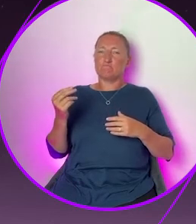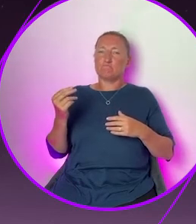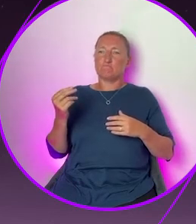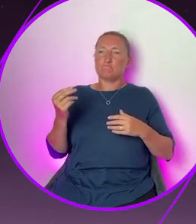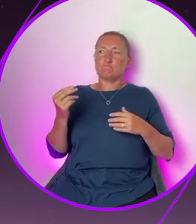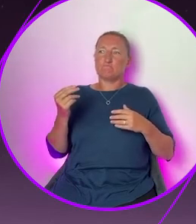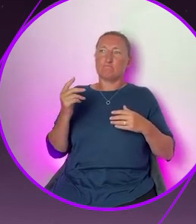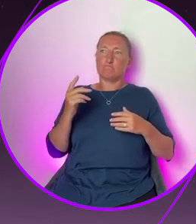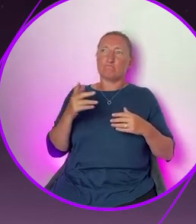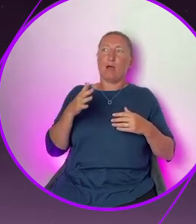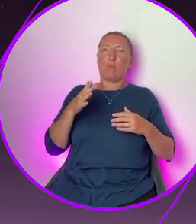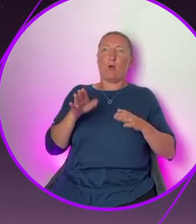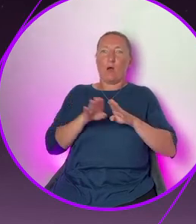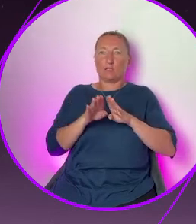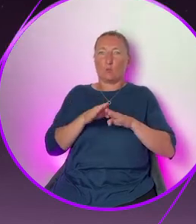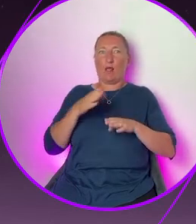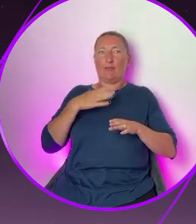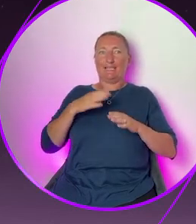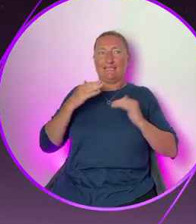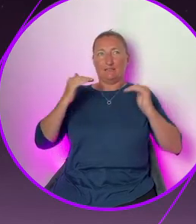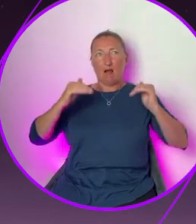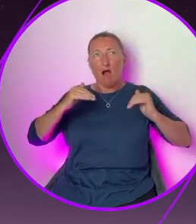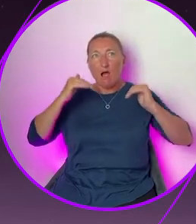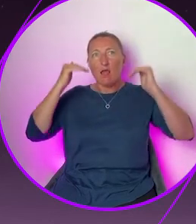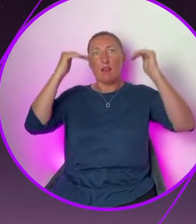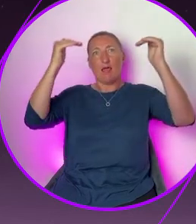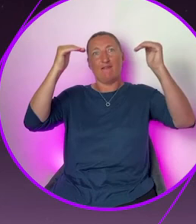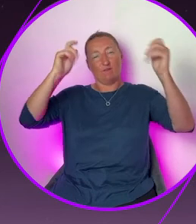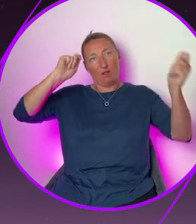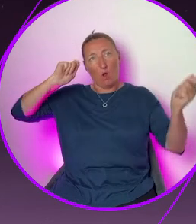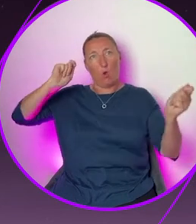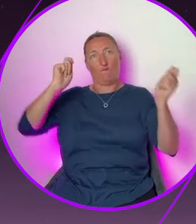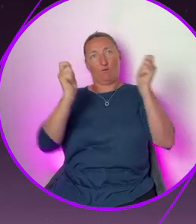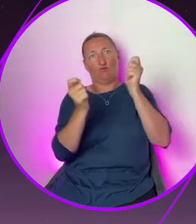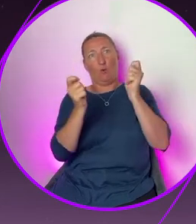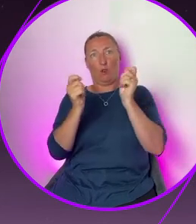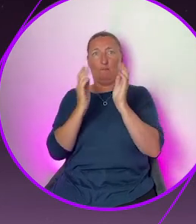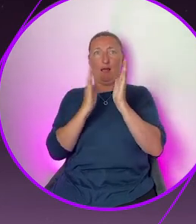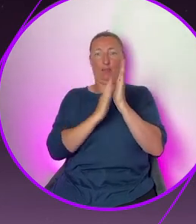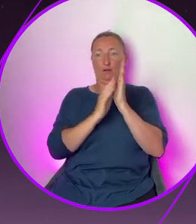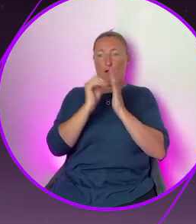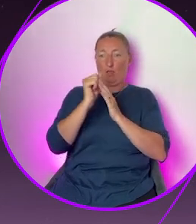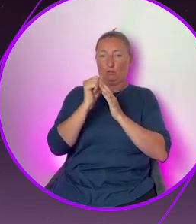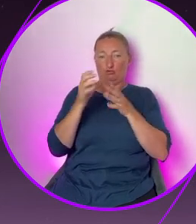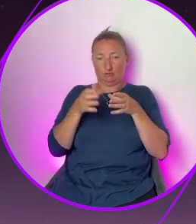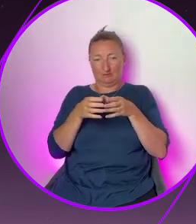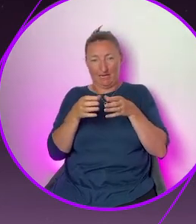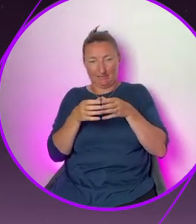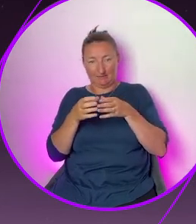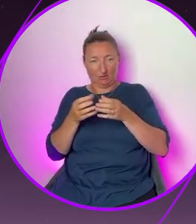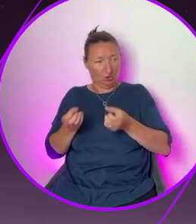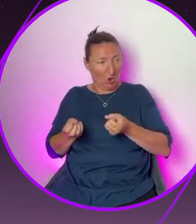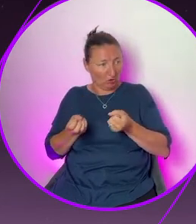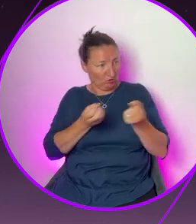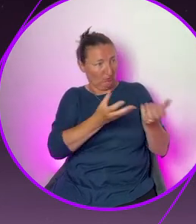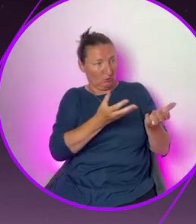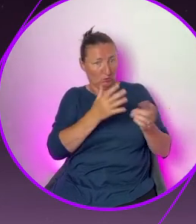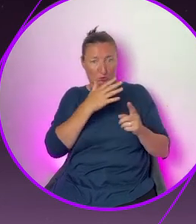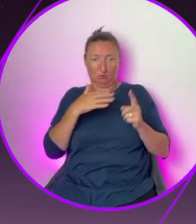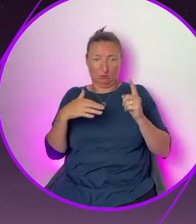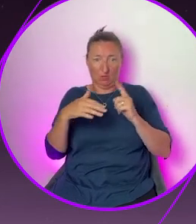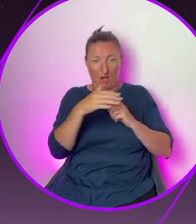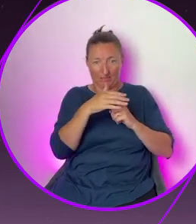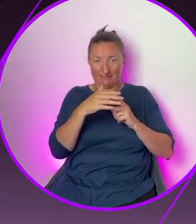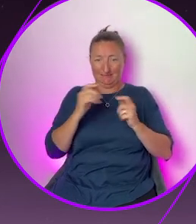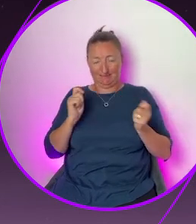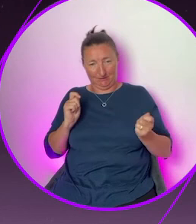higher level overhaul of how the cultural sector is seen to contribute to society,